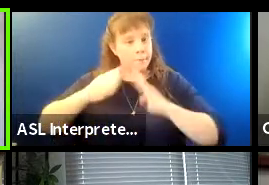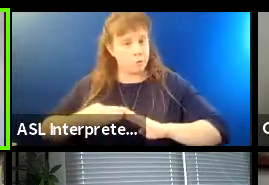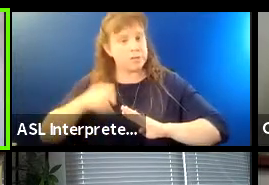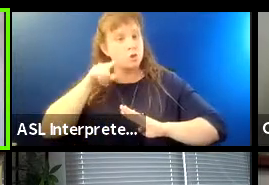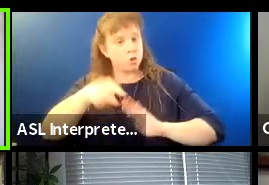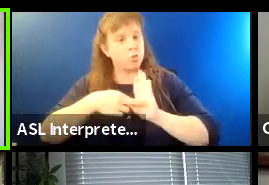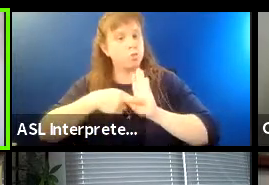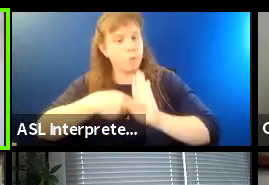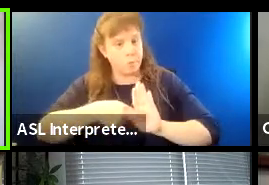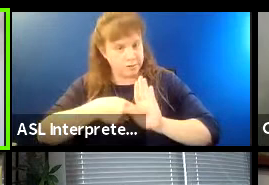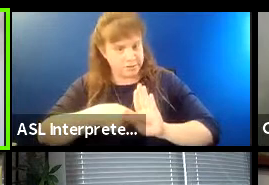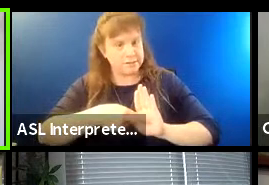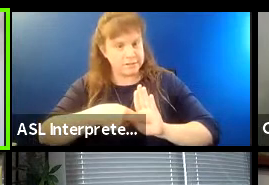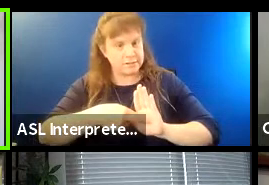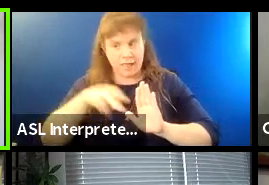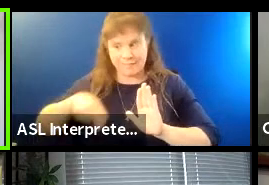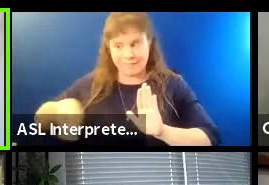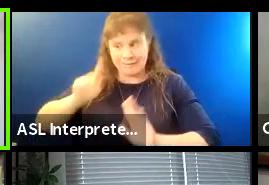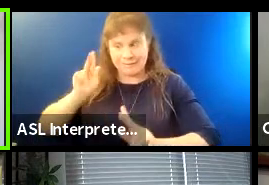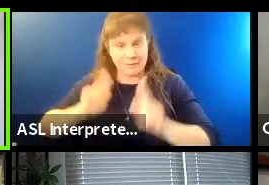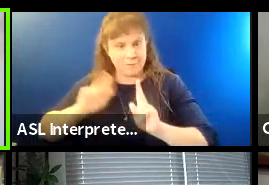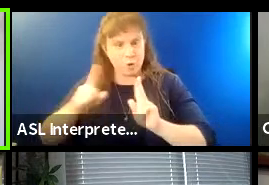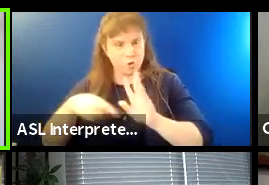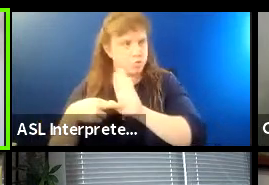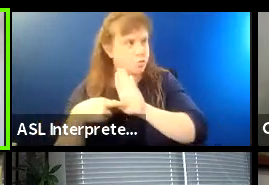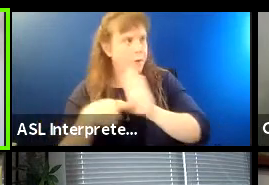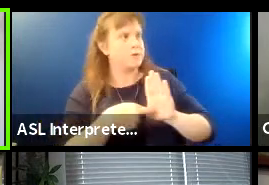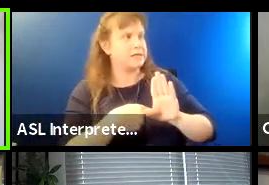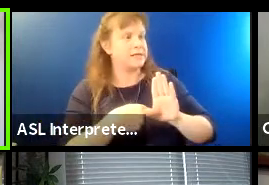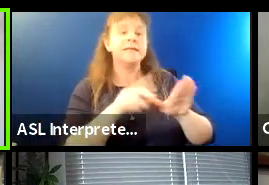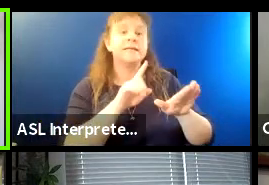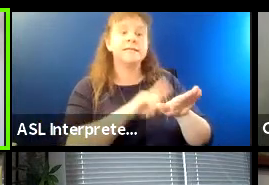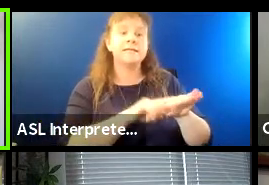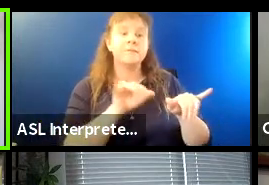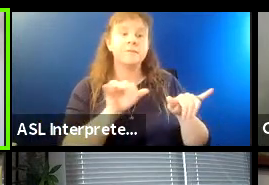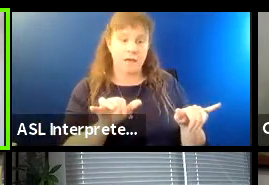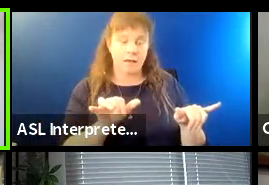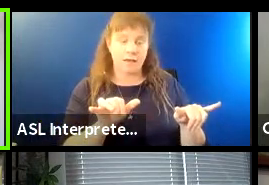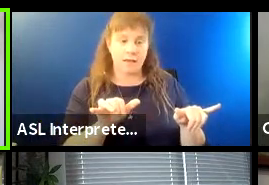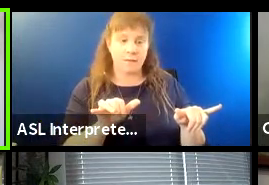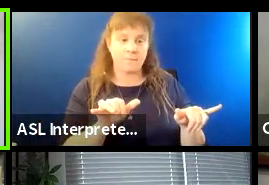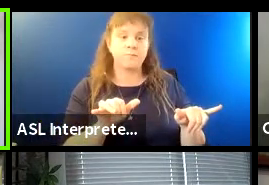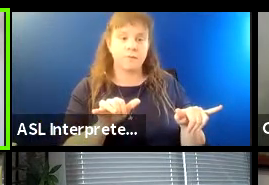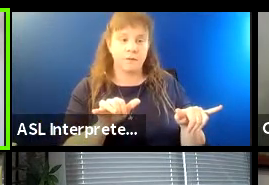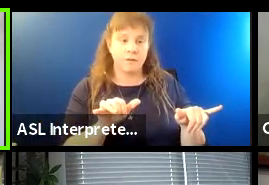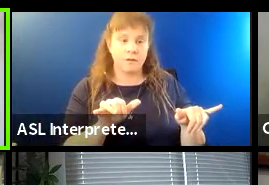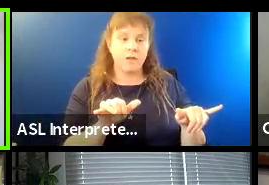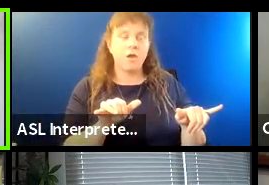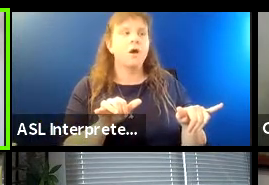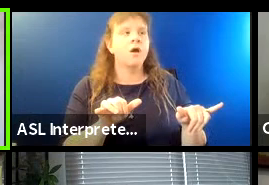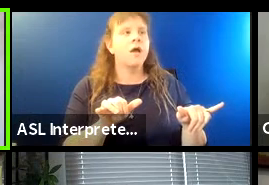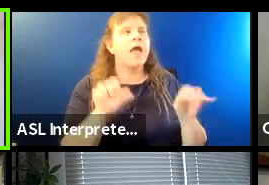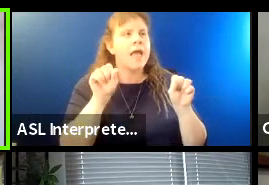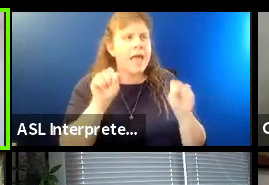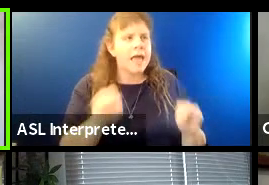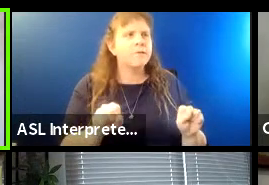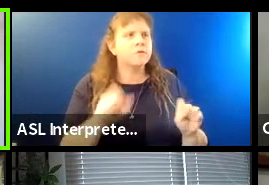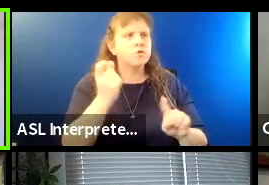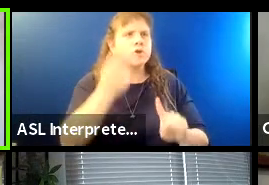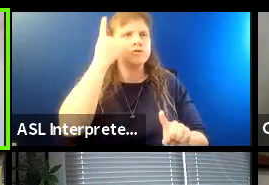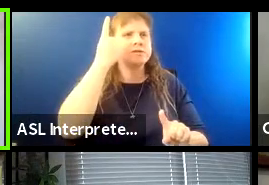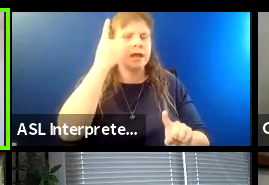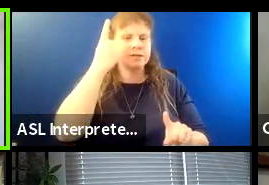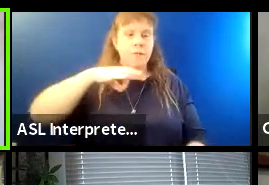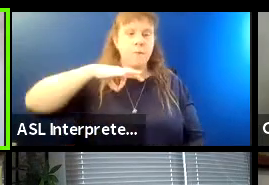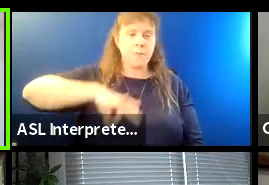the same time holding that picture and the benefit to the whole. That